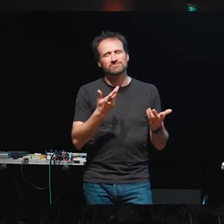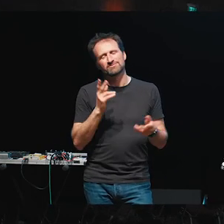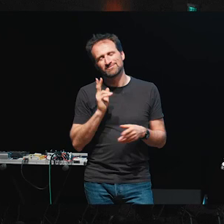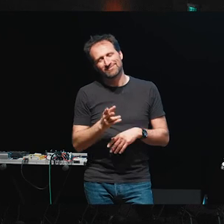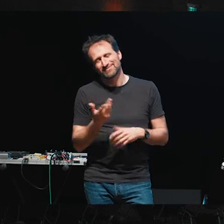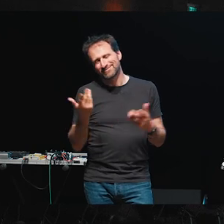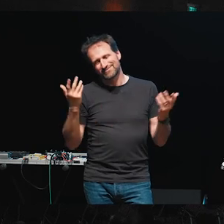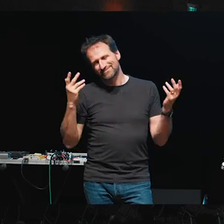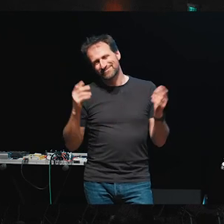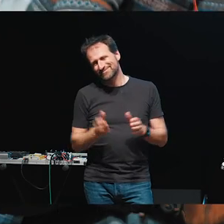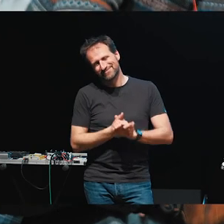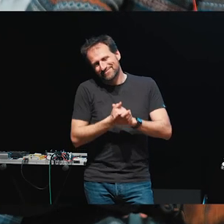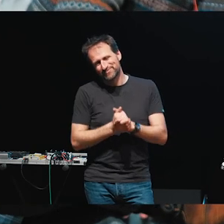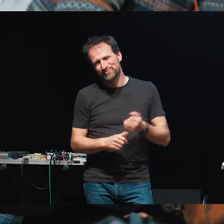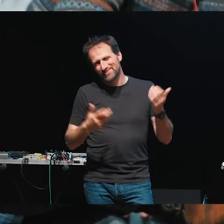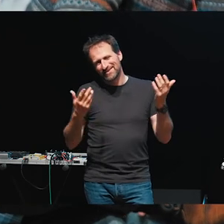because